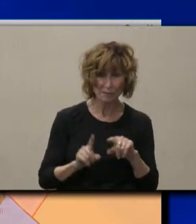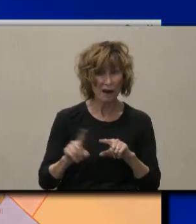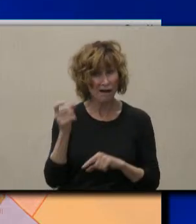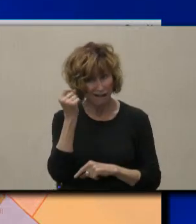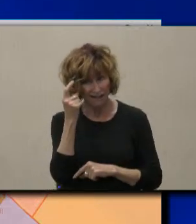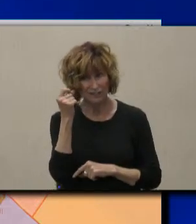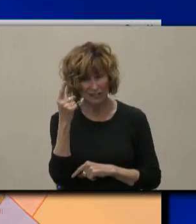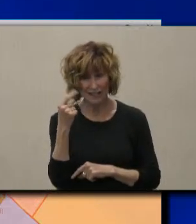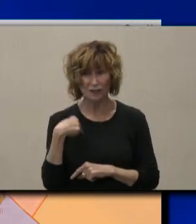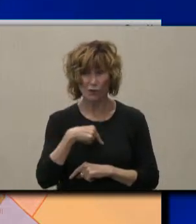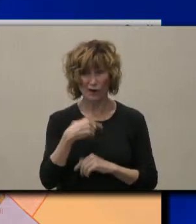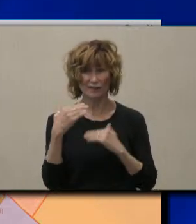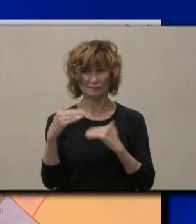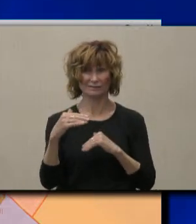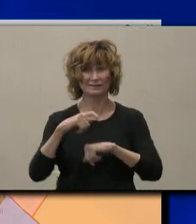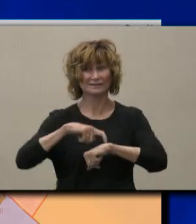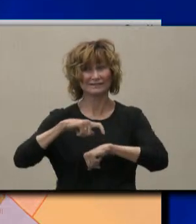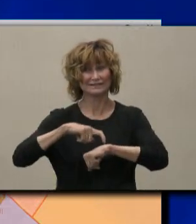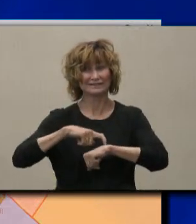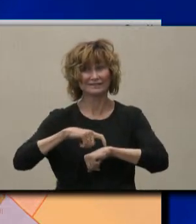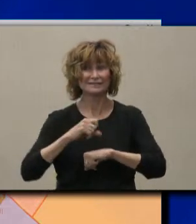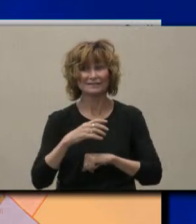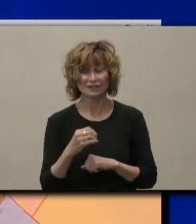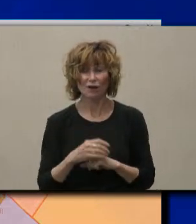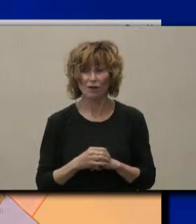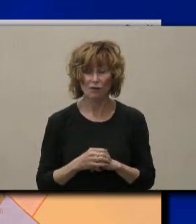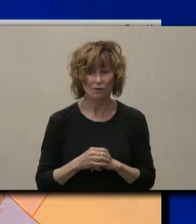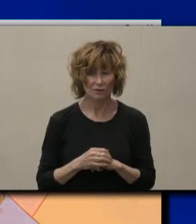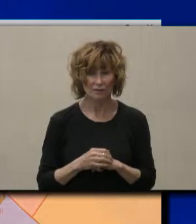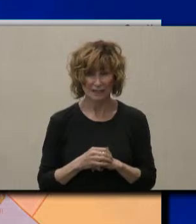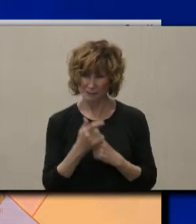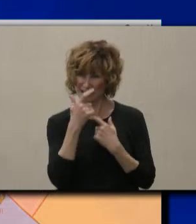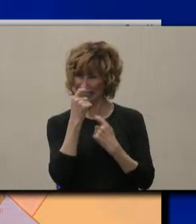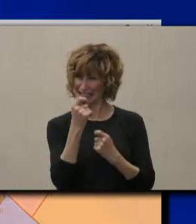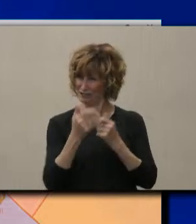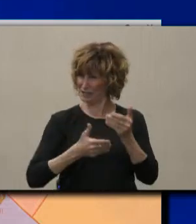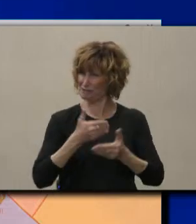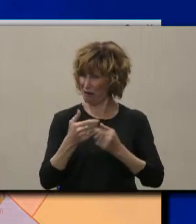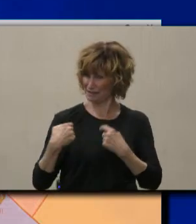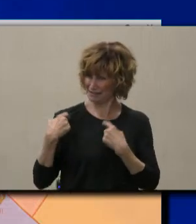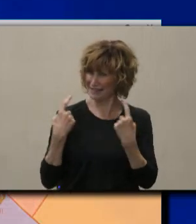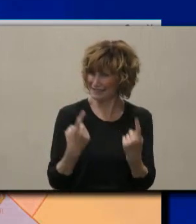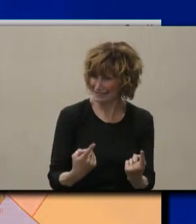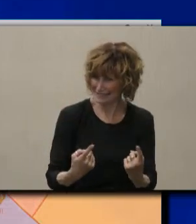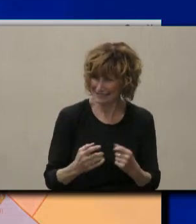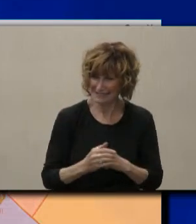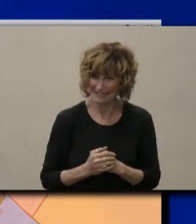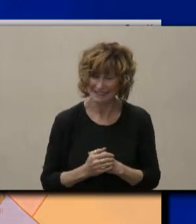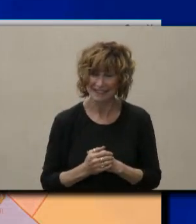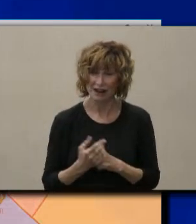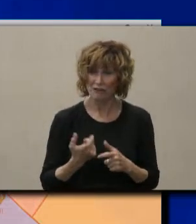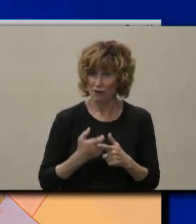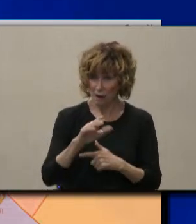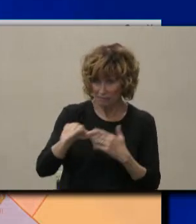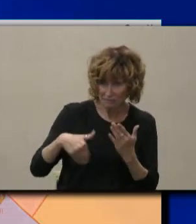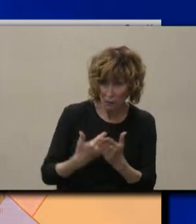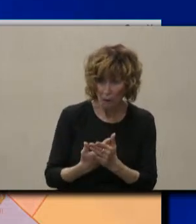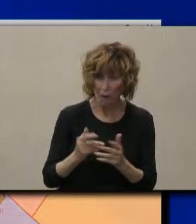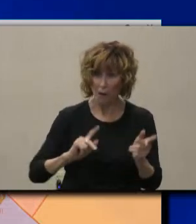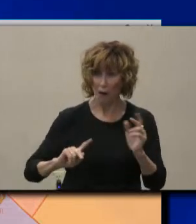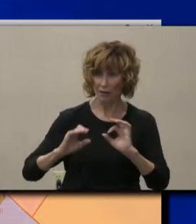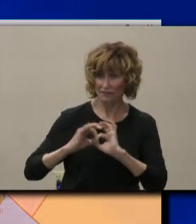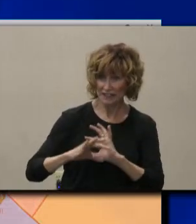realize, we're on a time crunch, and it's been a kind of an interesting process based on the feedback. I think a couple